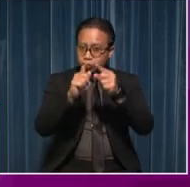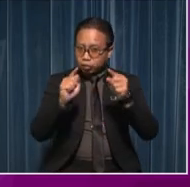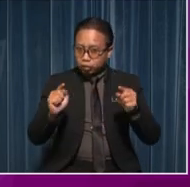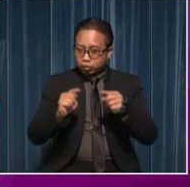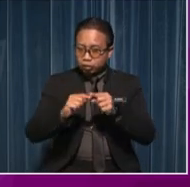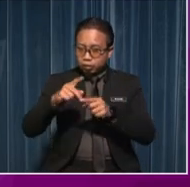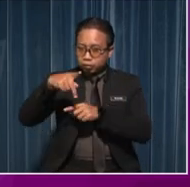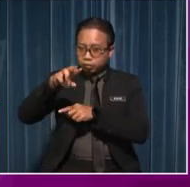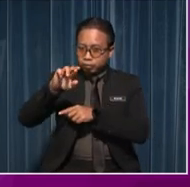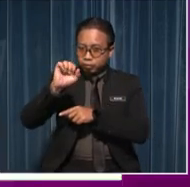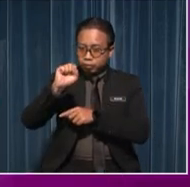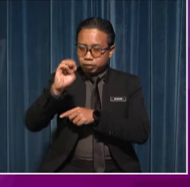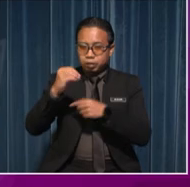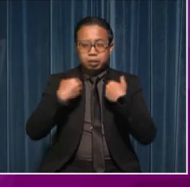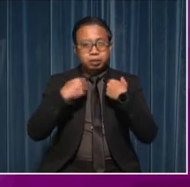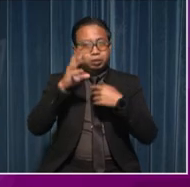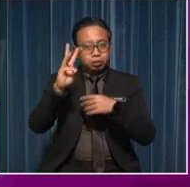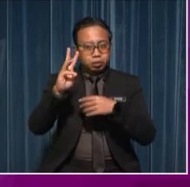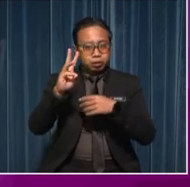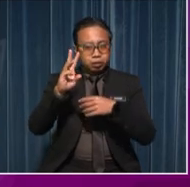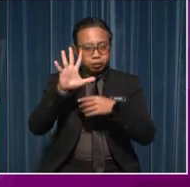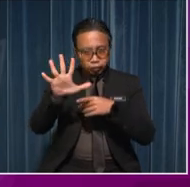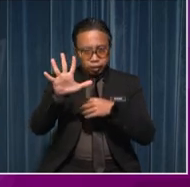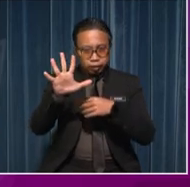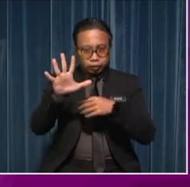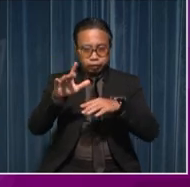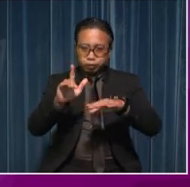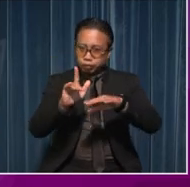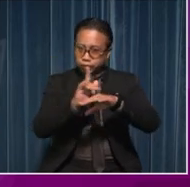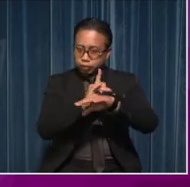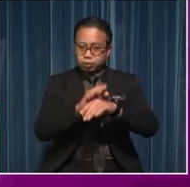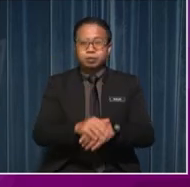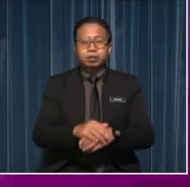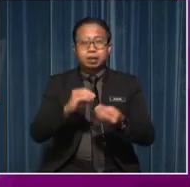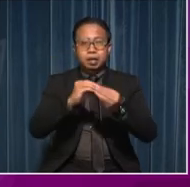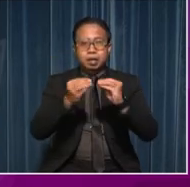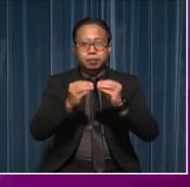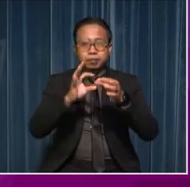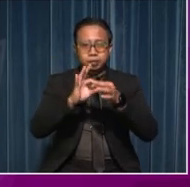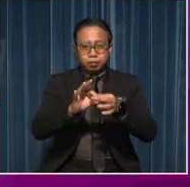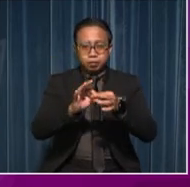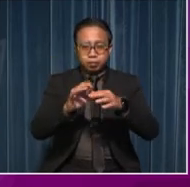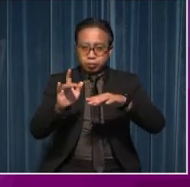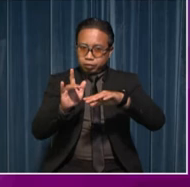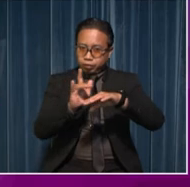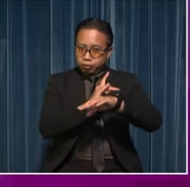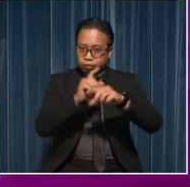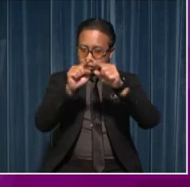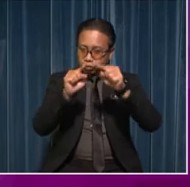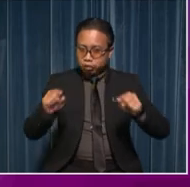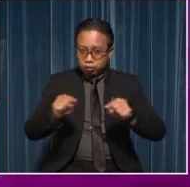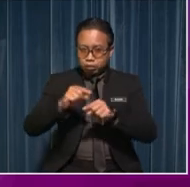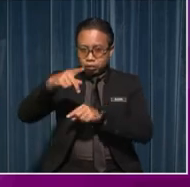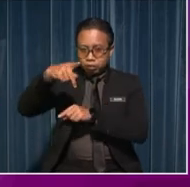prism has 5 surfaces. The number of surfaces of a triangular